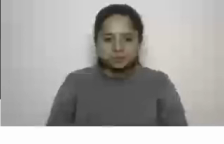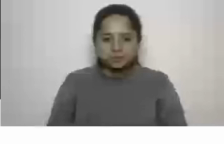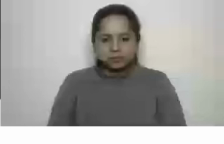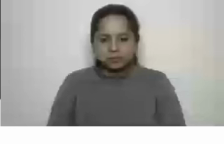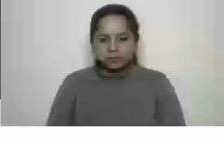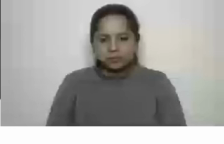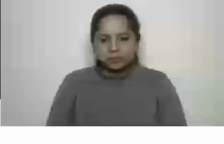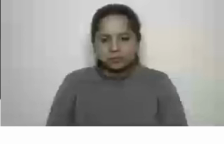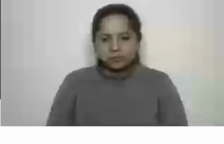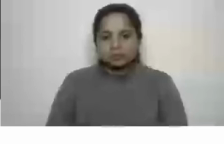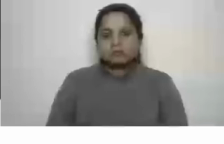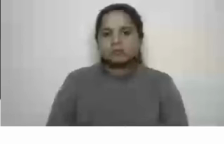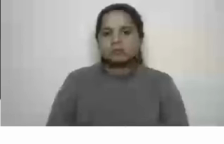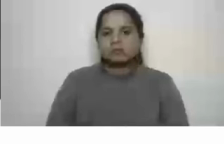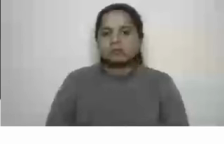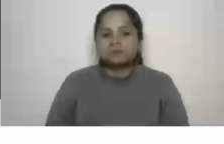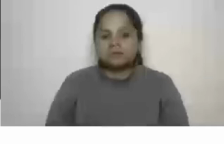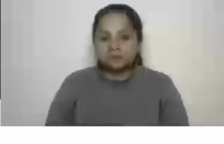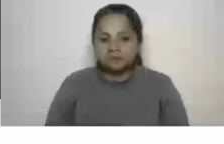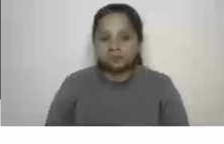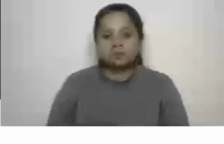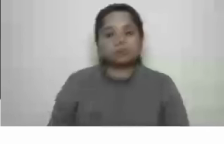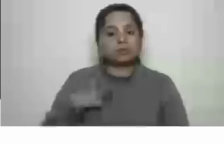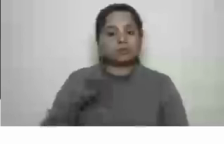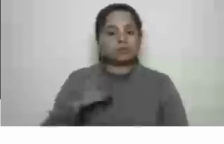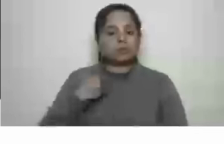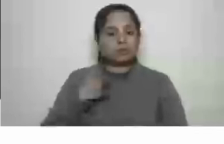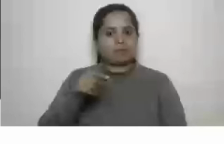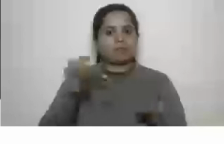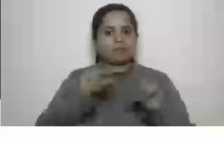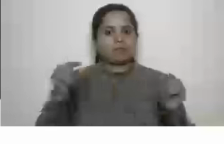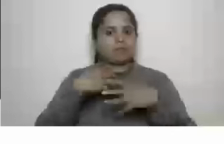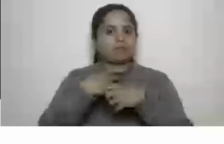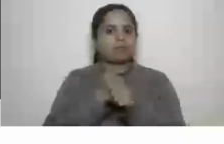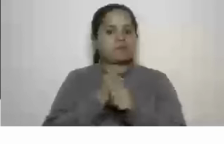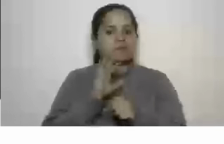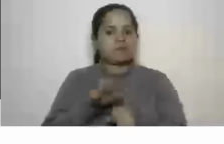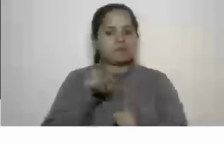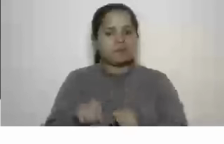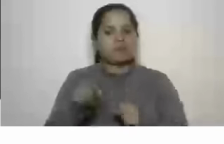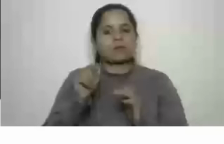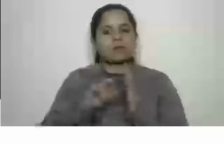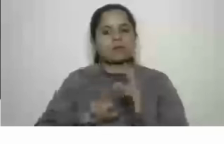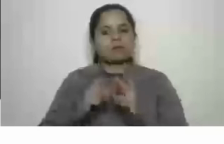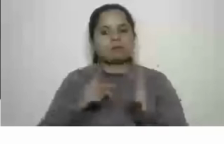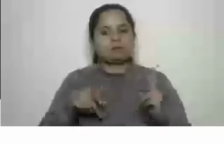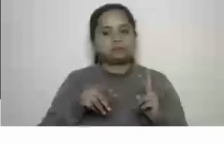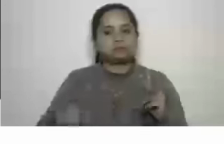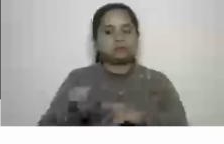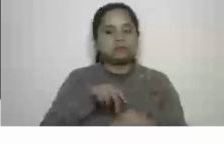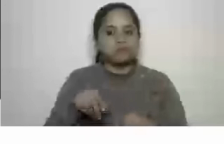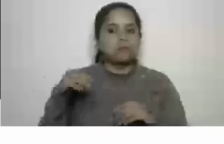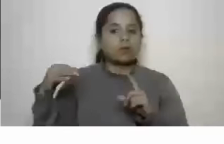Yeah. So, I mean, I have developed these sentences based on the literature. These are heavily influenced